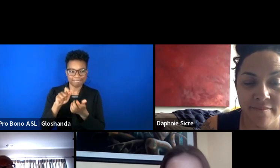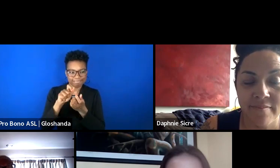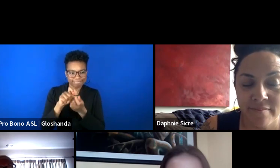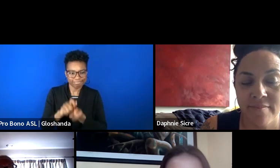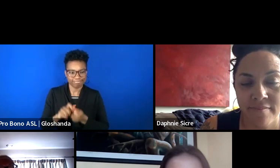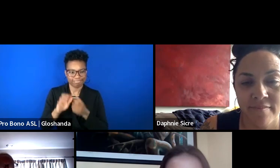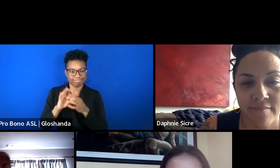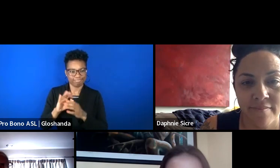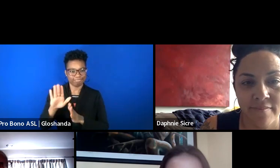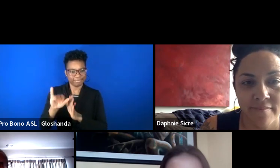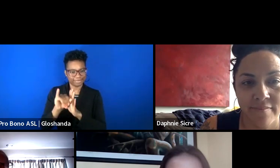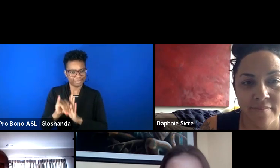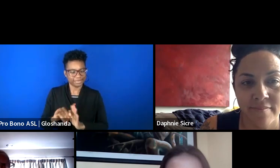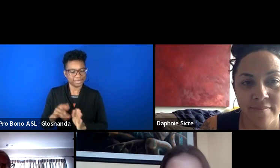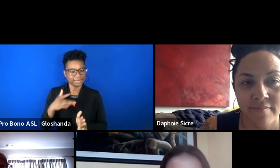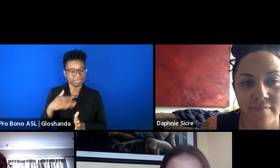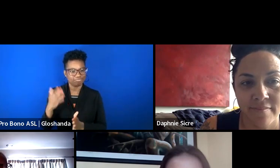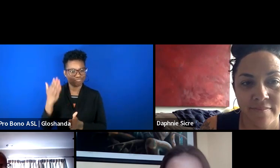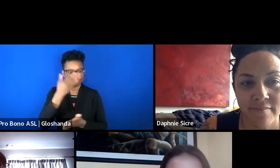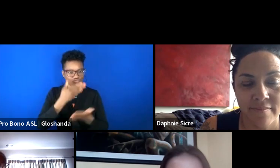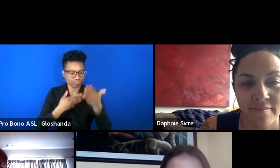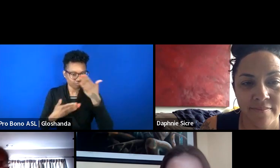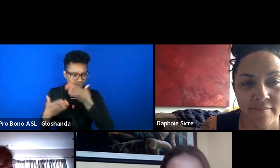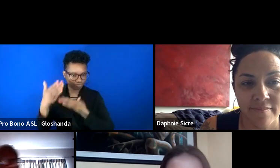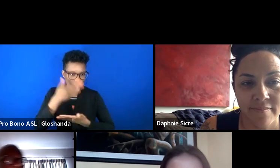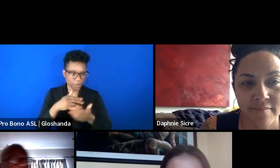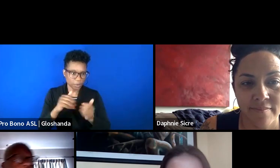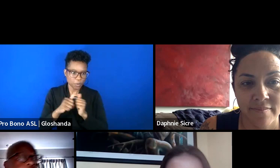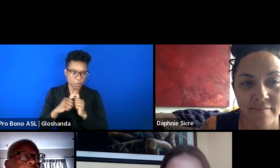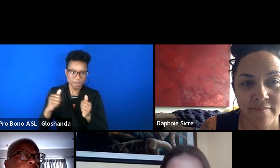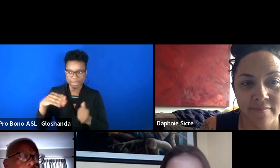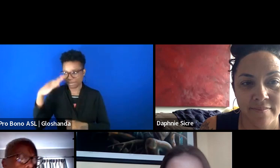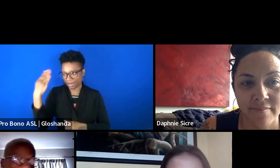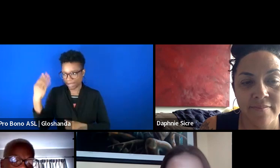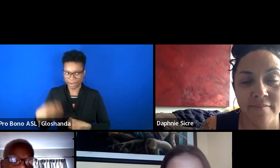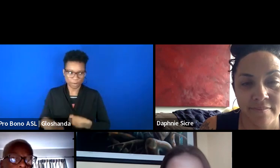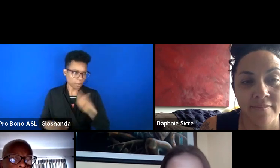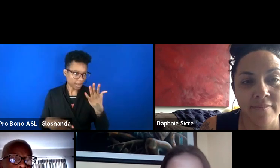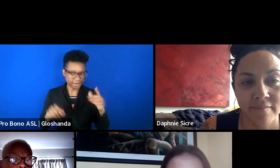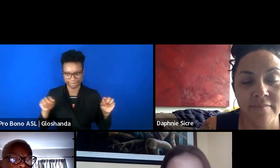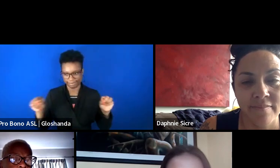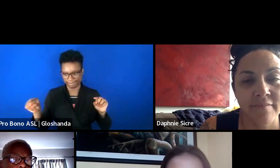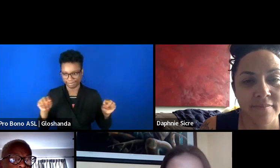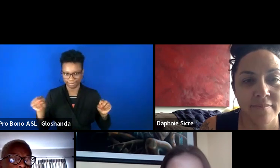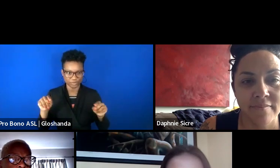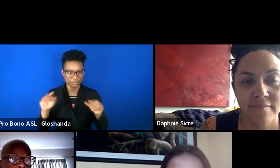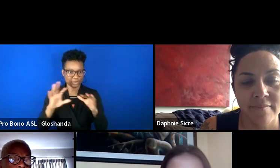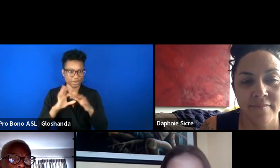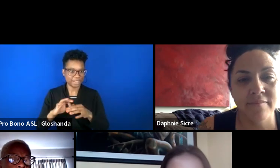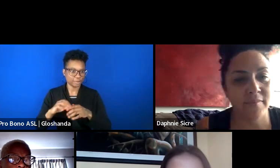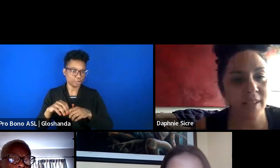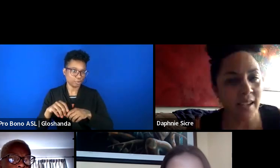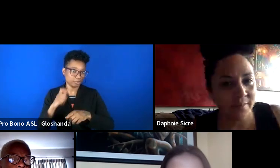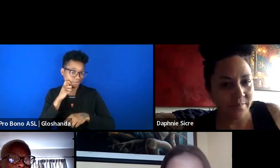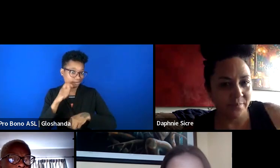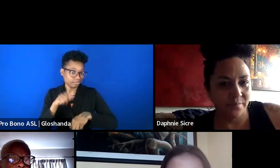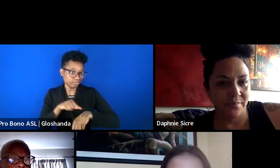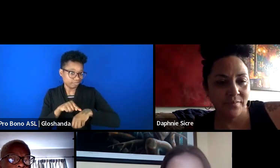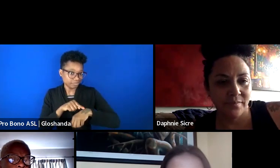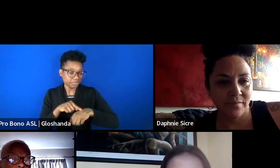overlooked, you know, in the sort of black and whiteification of racial dynamics and theory in the United States. And